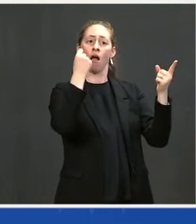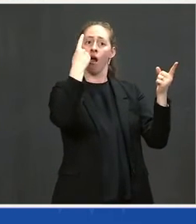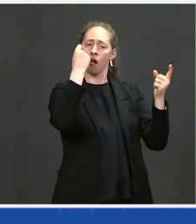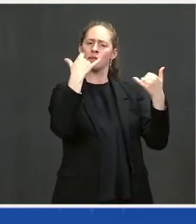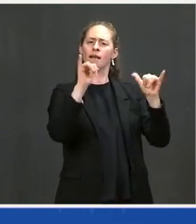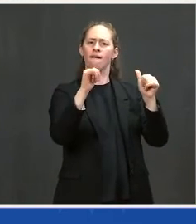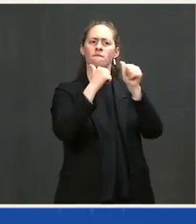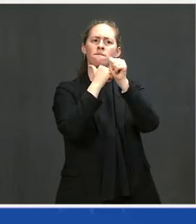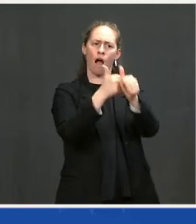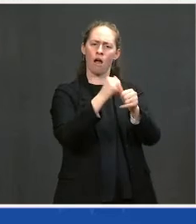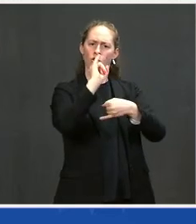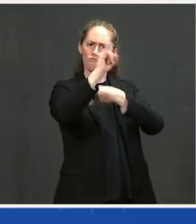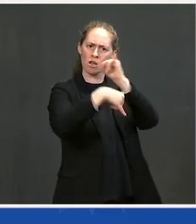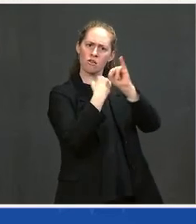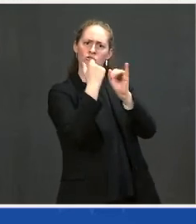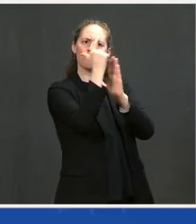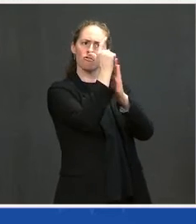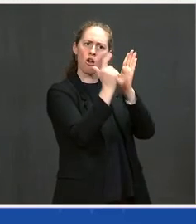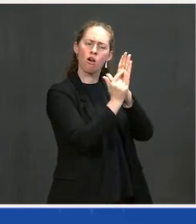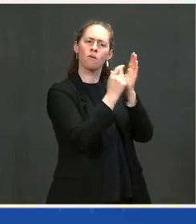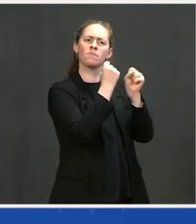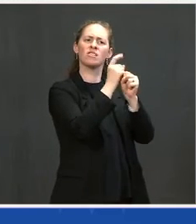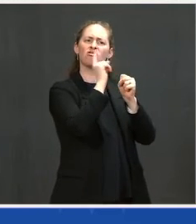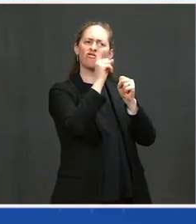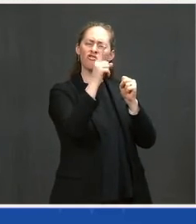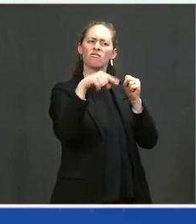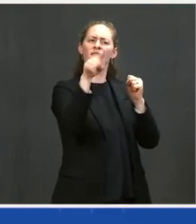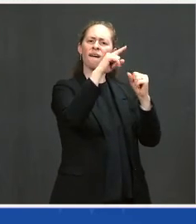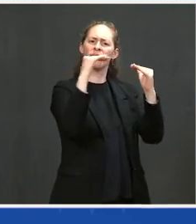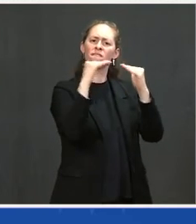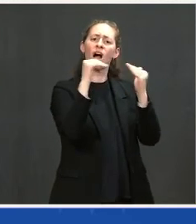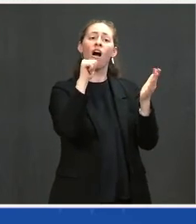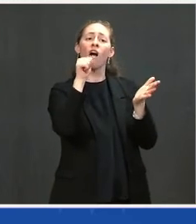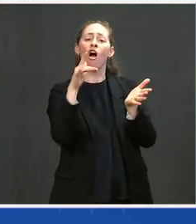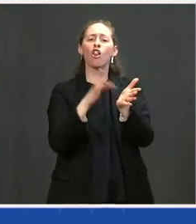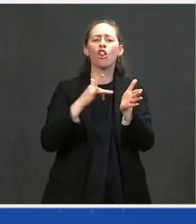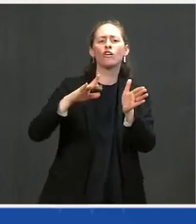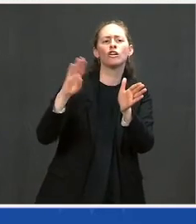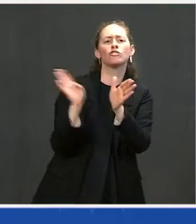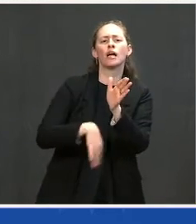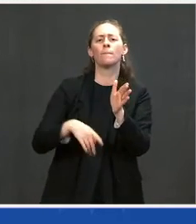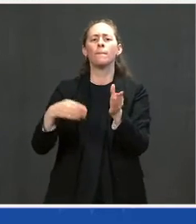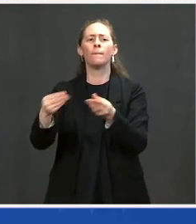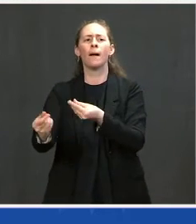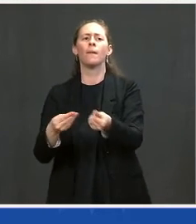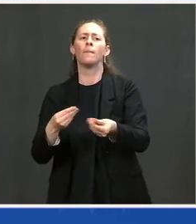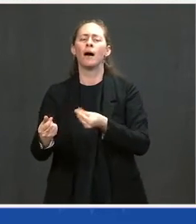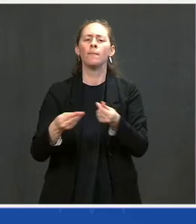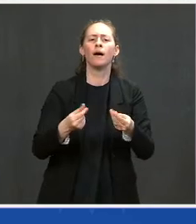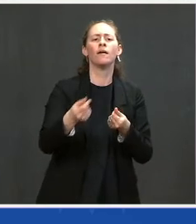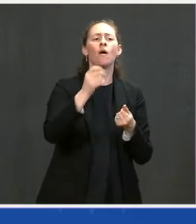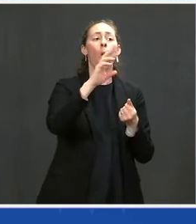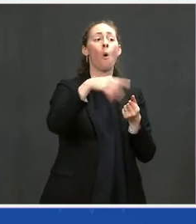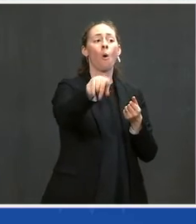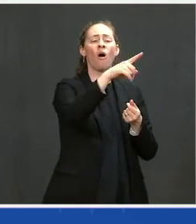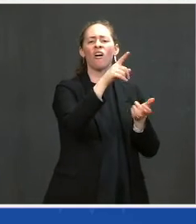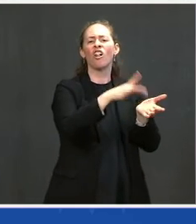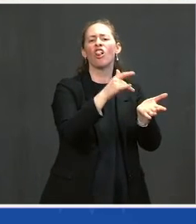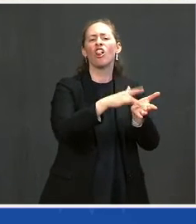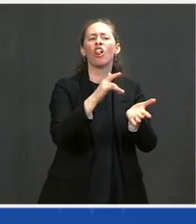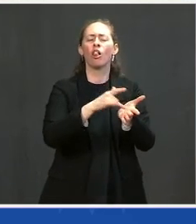competition, fair practices, fair trade. Thirdly, in order to compete effectively, I